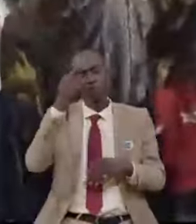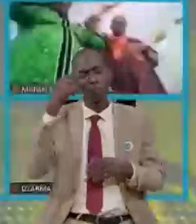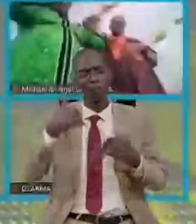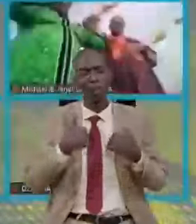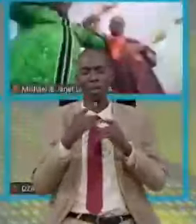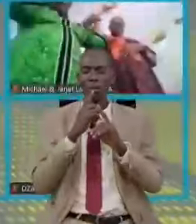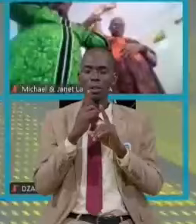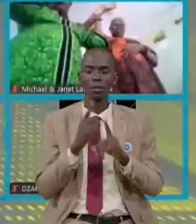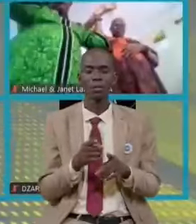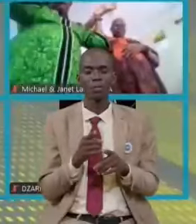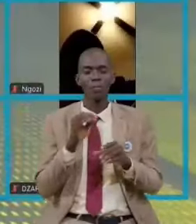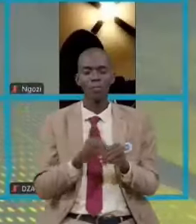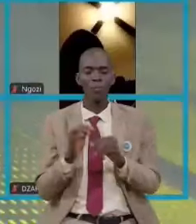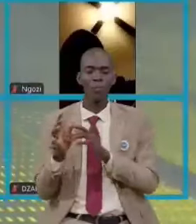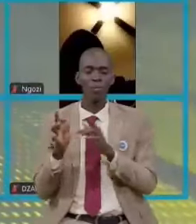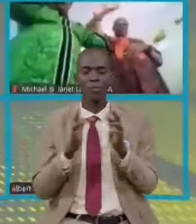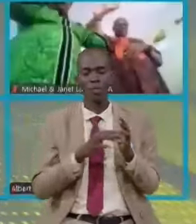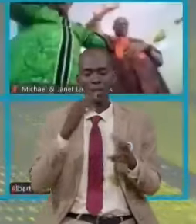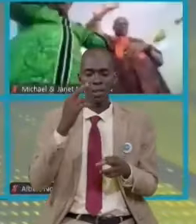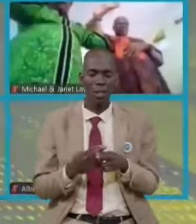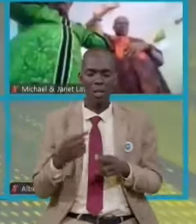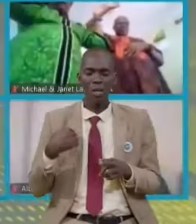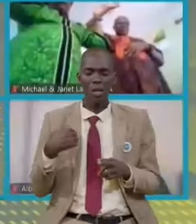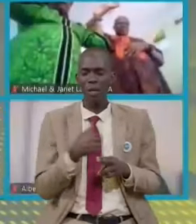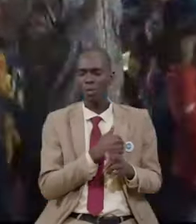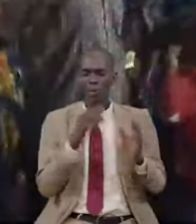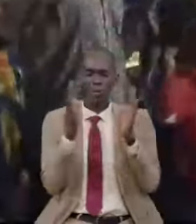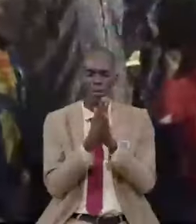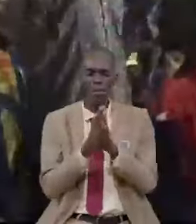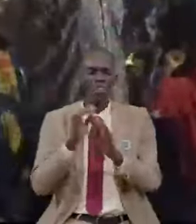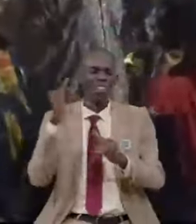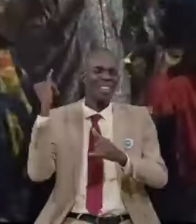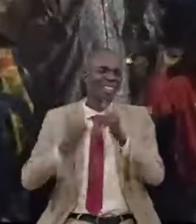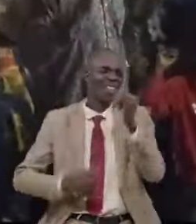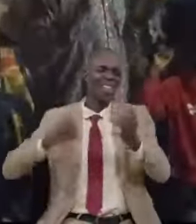In Jesus' name we pray.